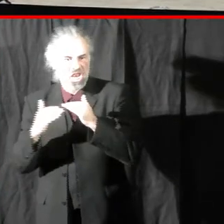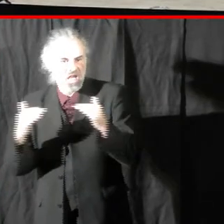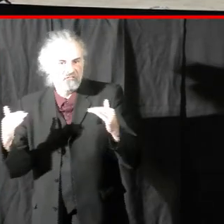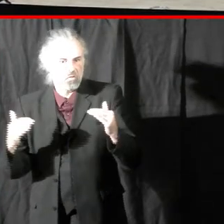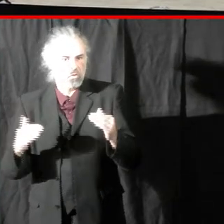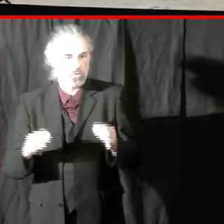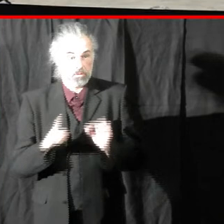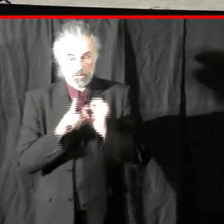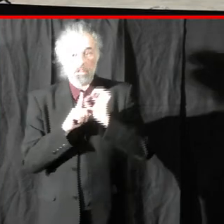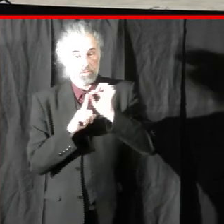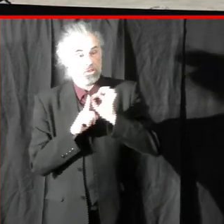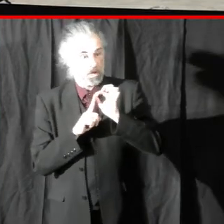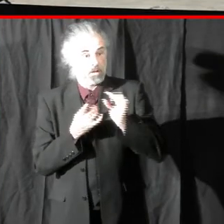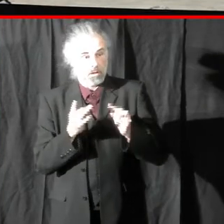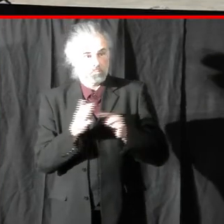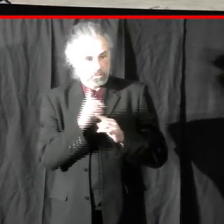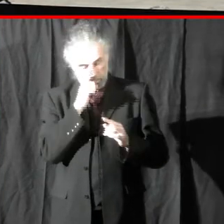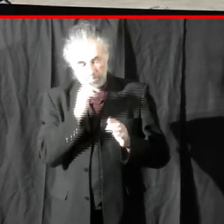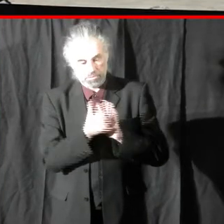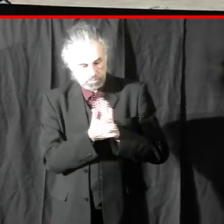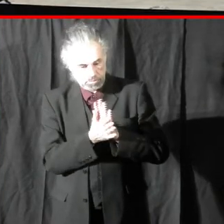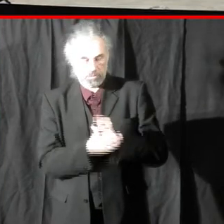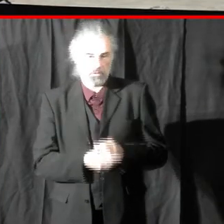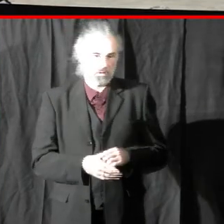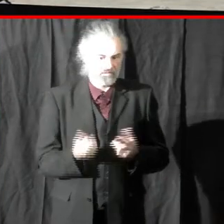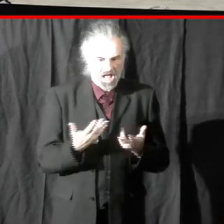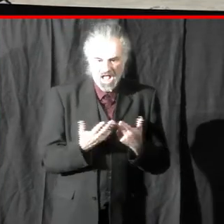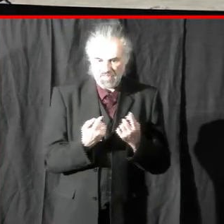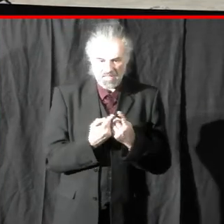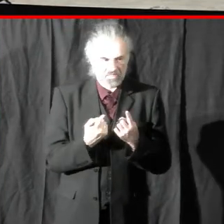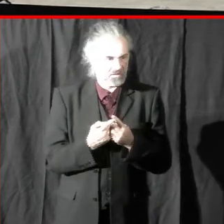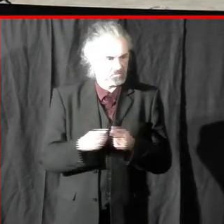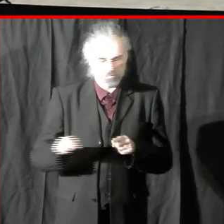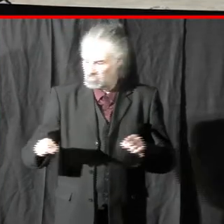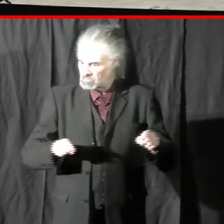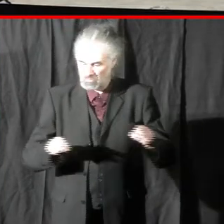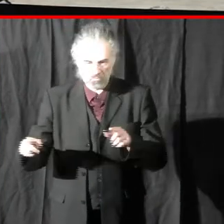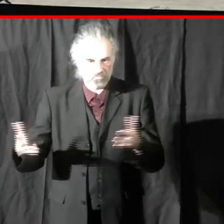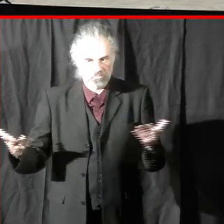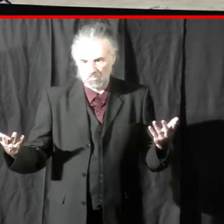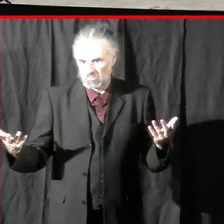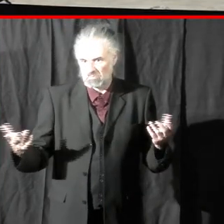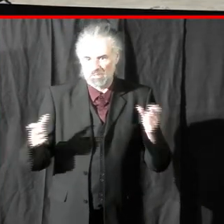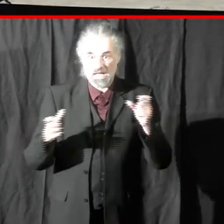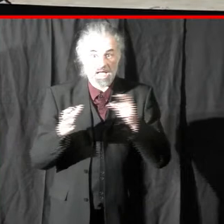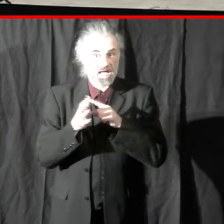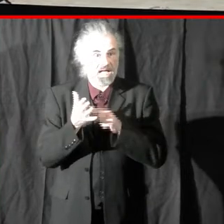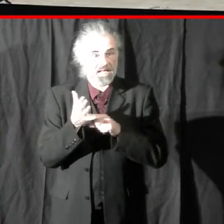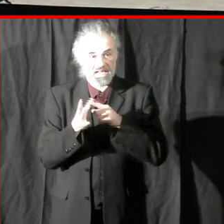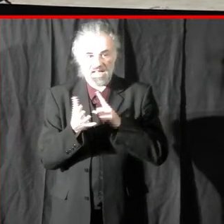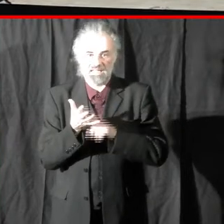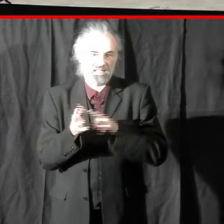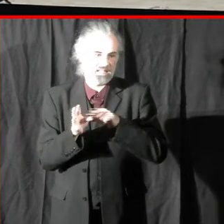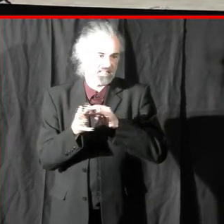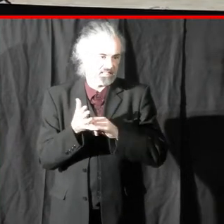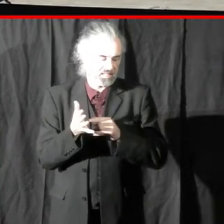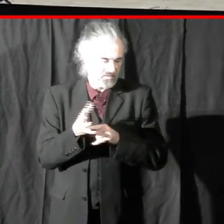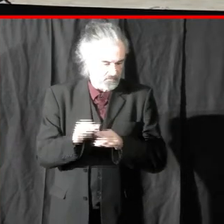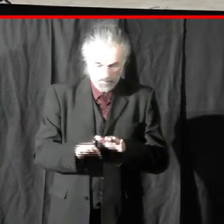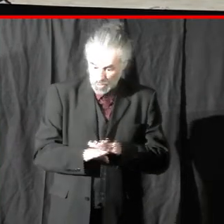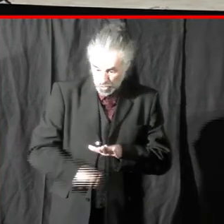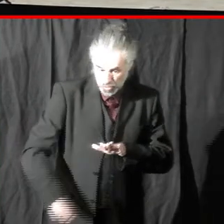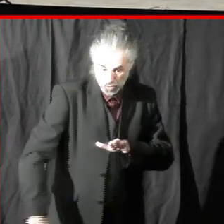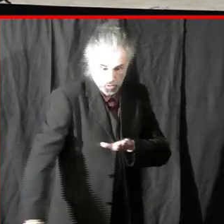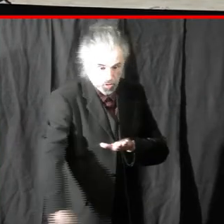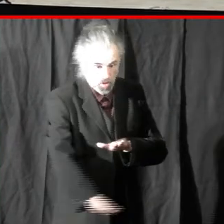big role as well. If you've got any other things on the side, you know, the catalytic effects of the surface, a lot of things happen